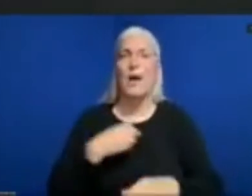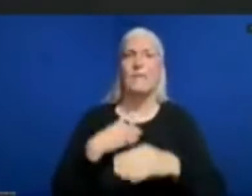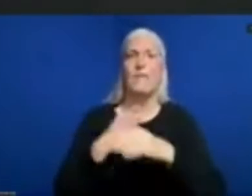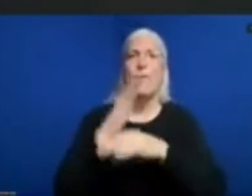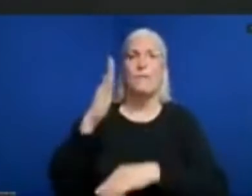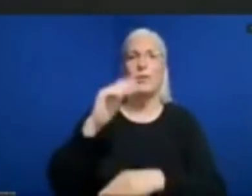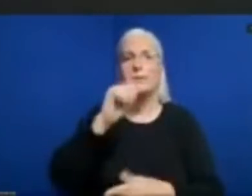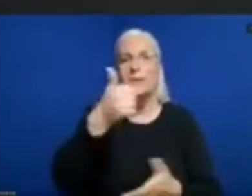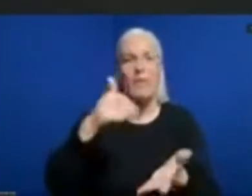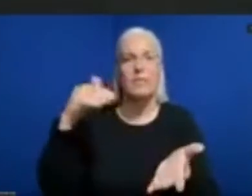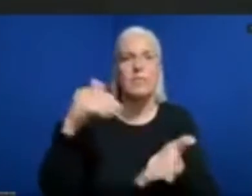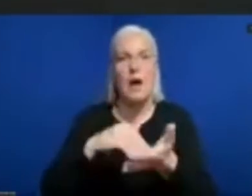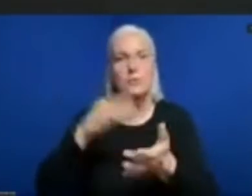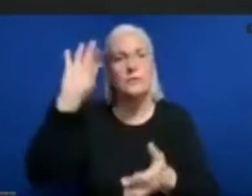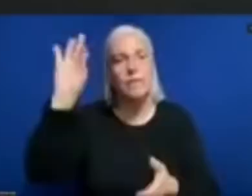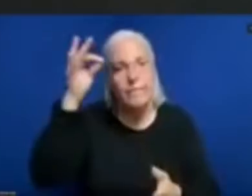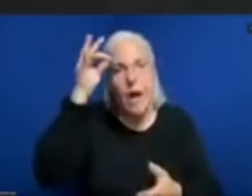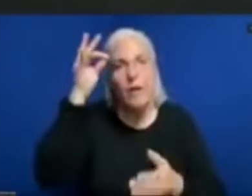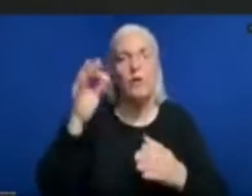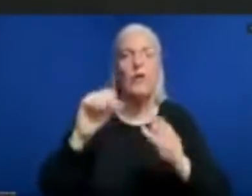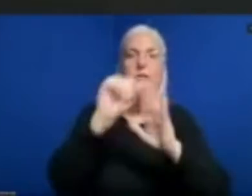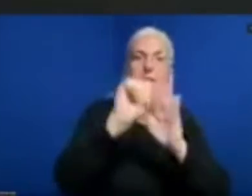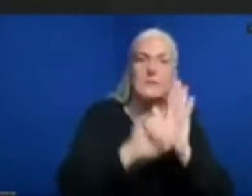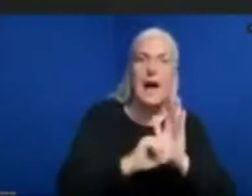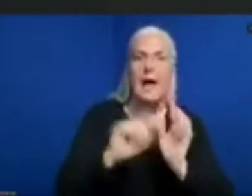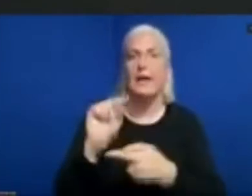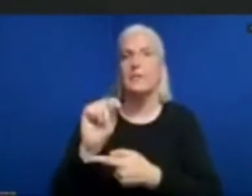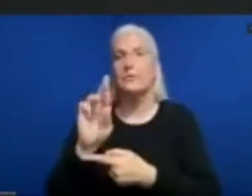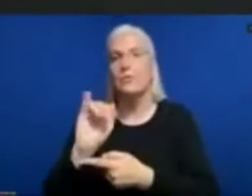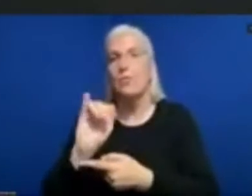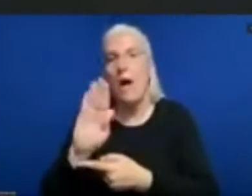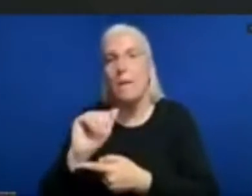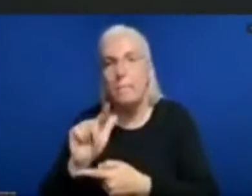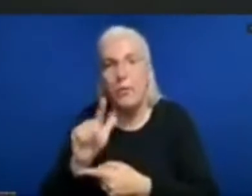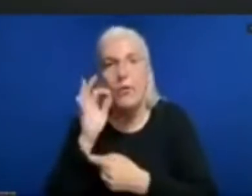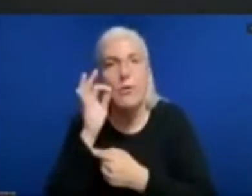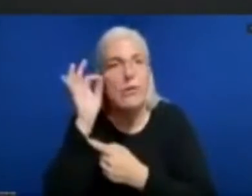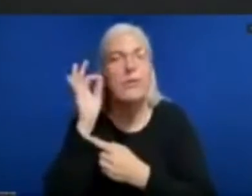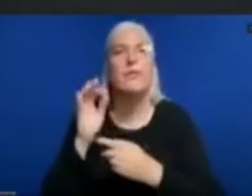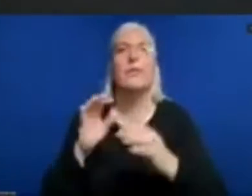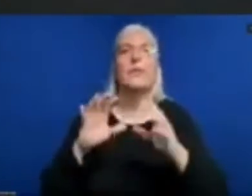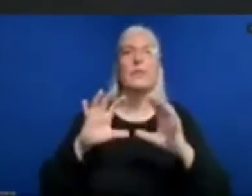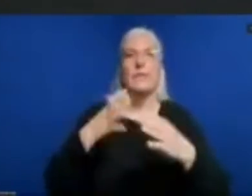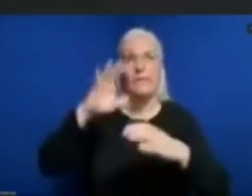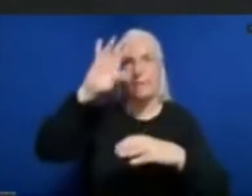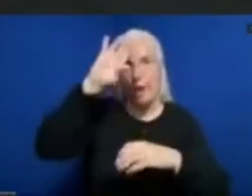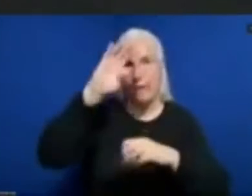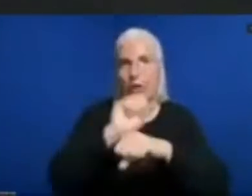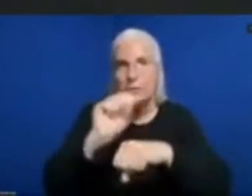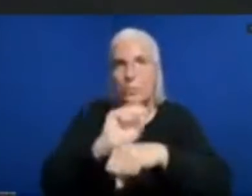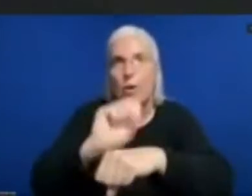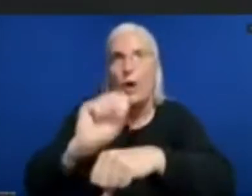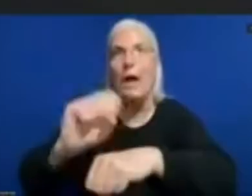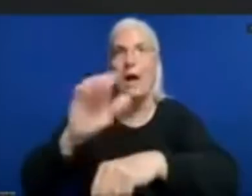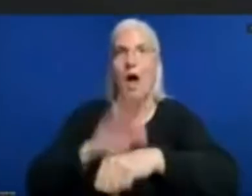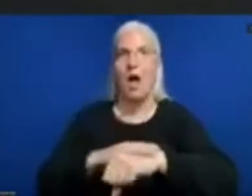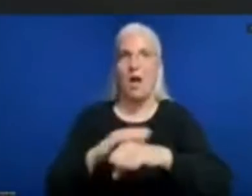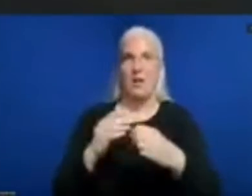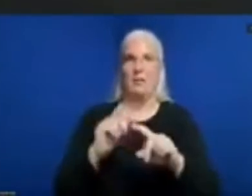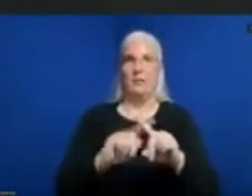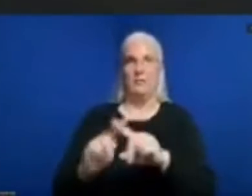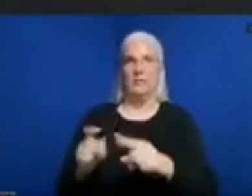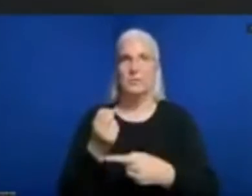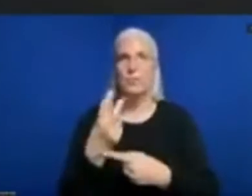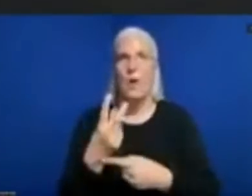12 active large wildfires in the state. Since January 1st, more than